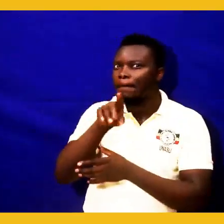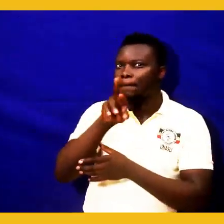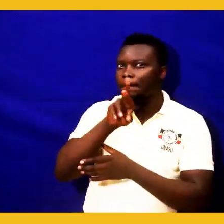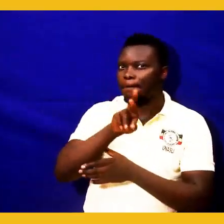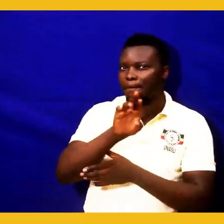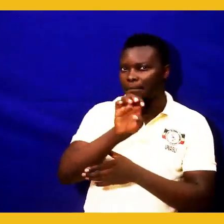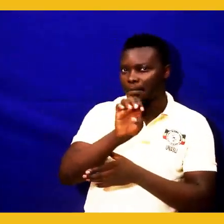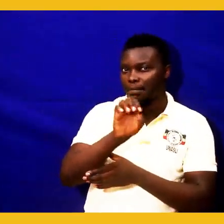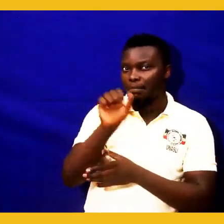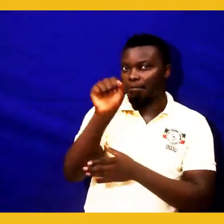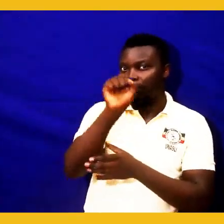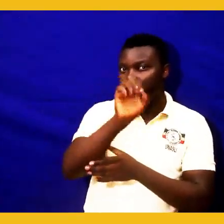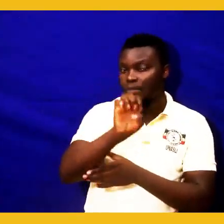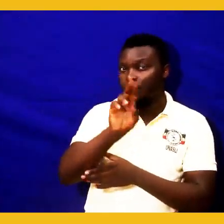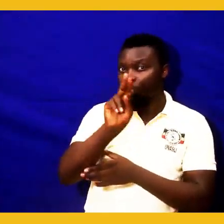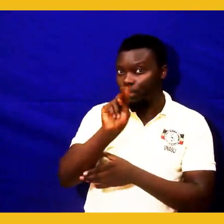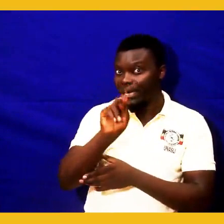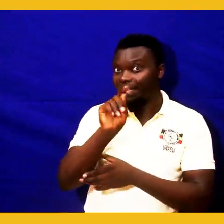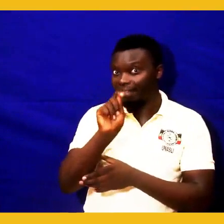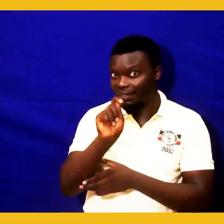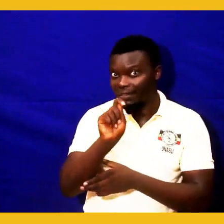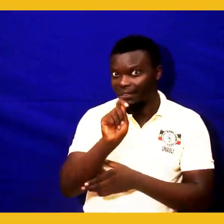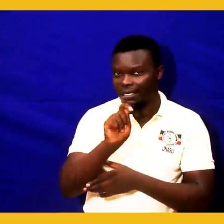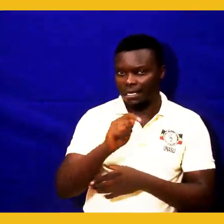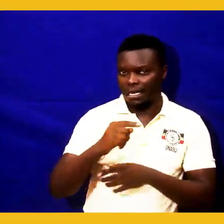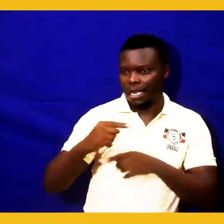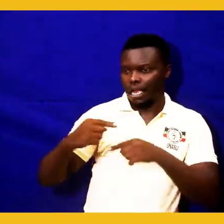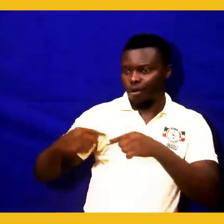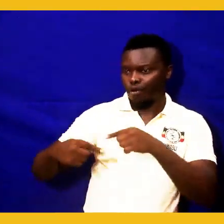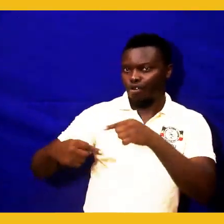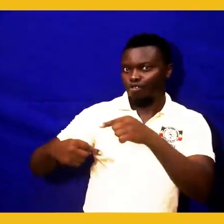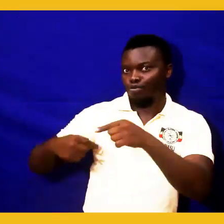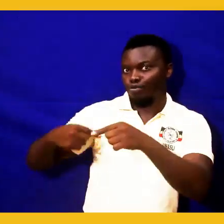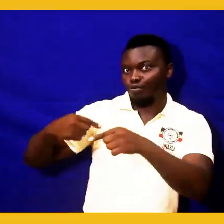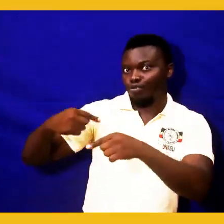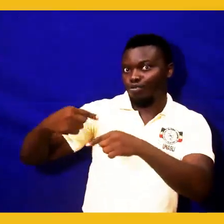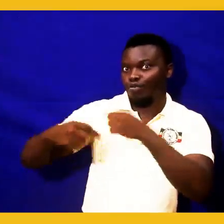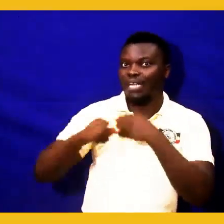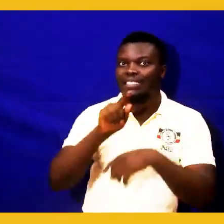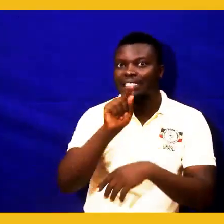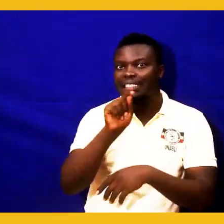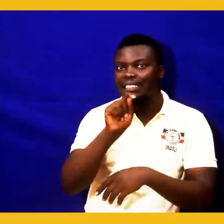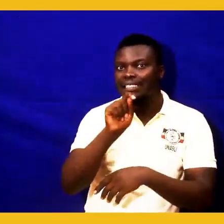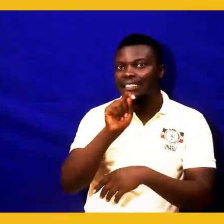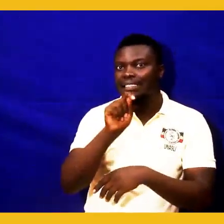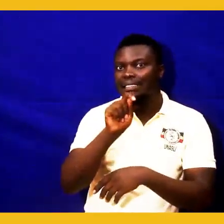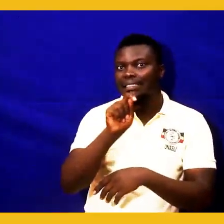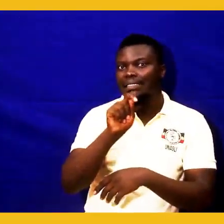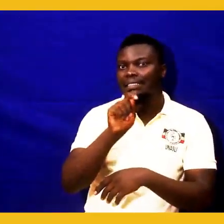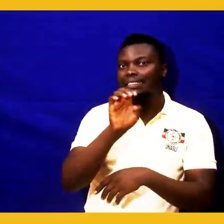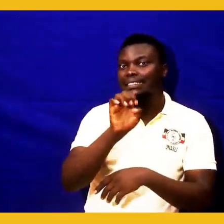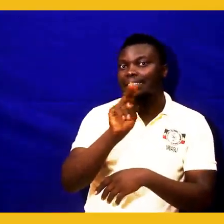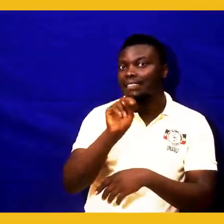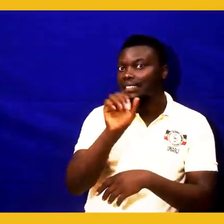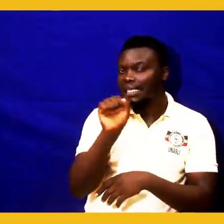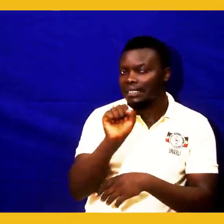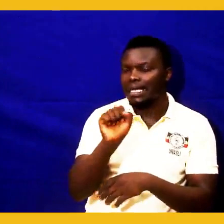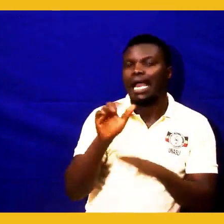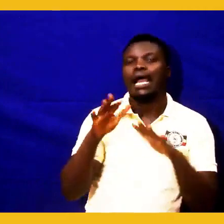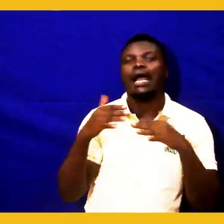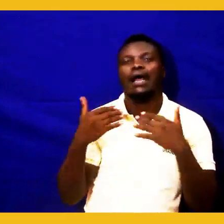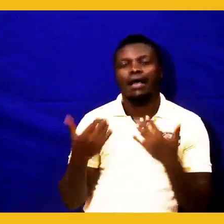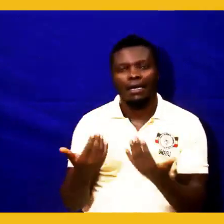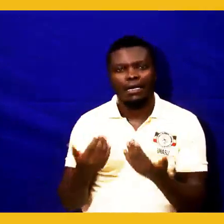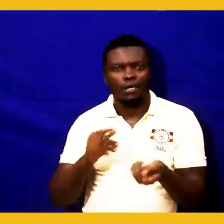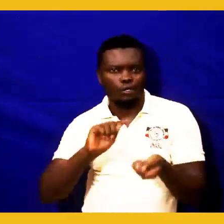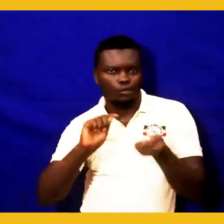present continuous tense to the past tense. And in this exercise, you